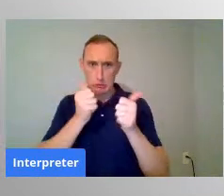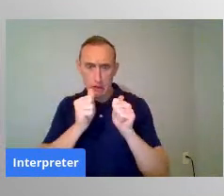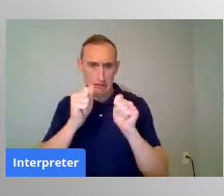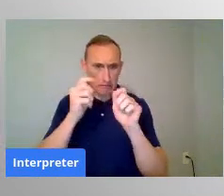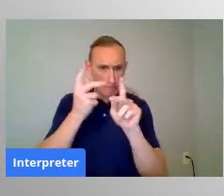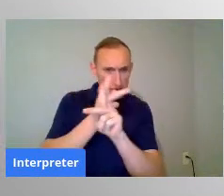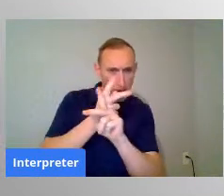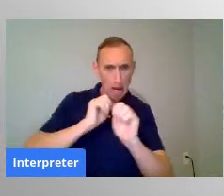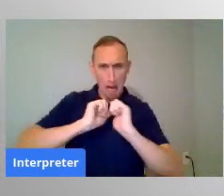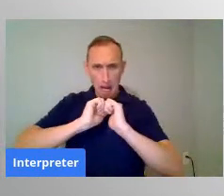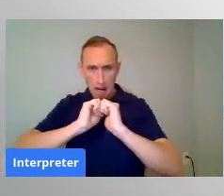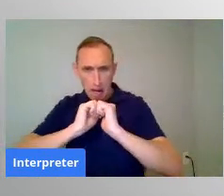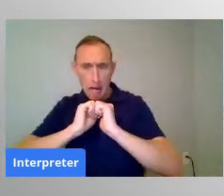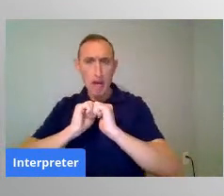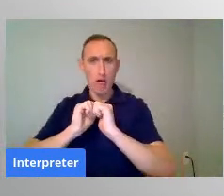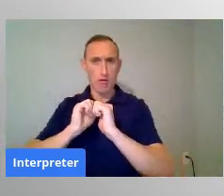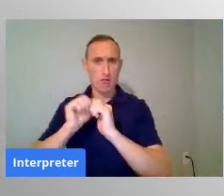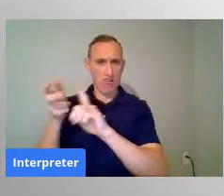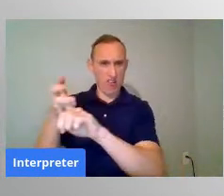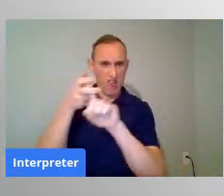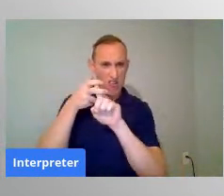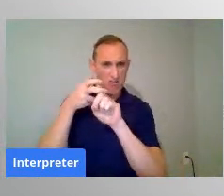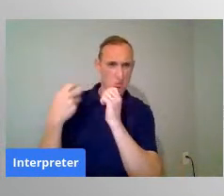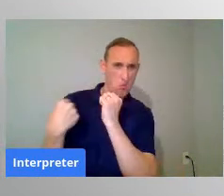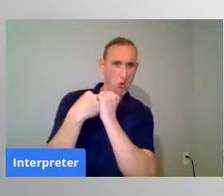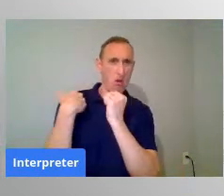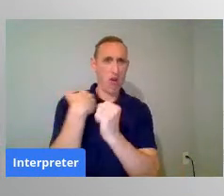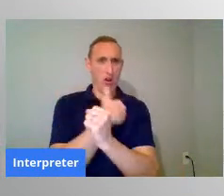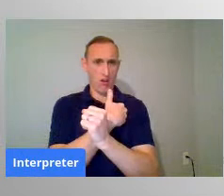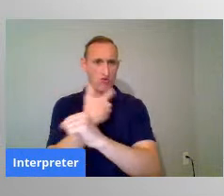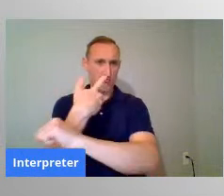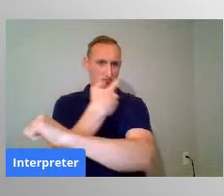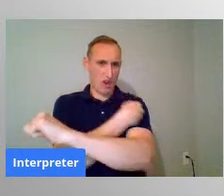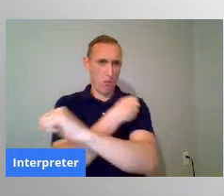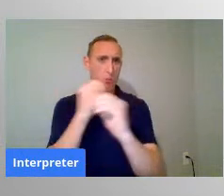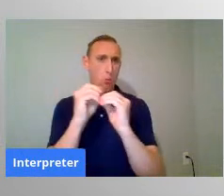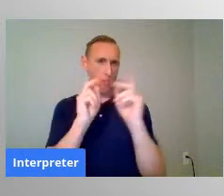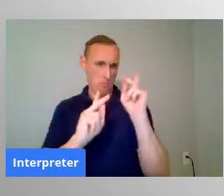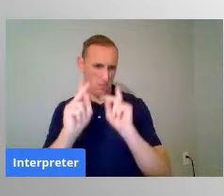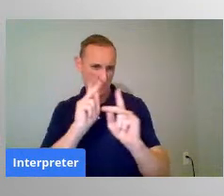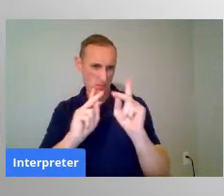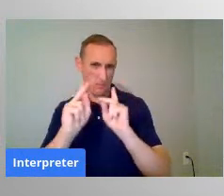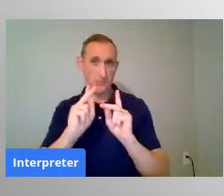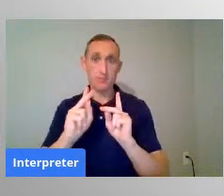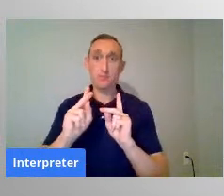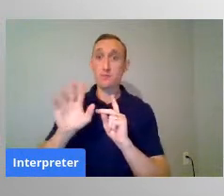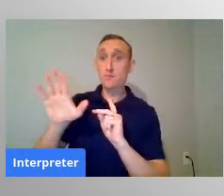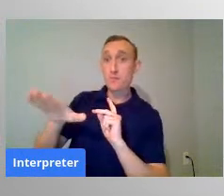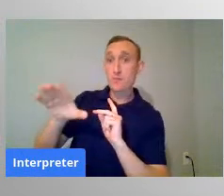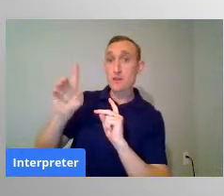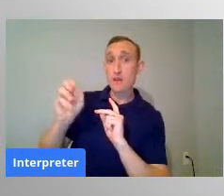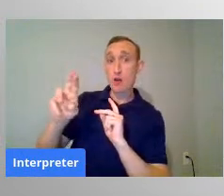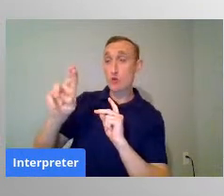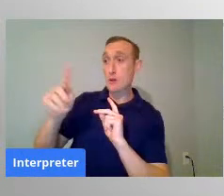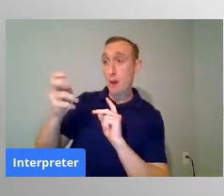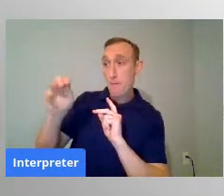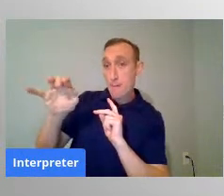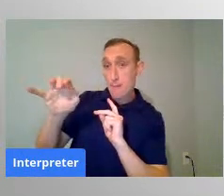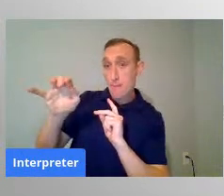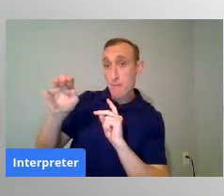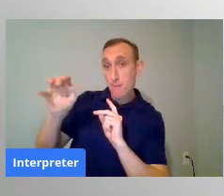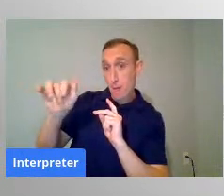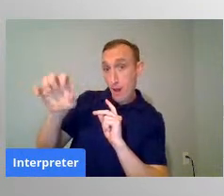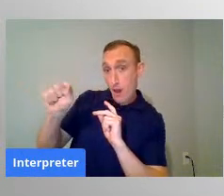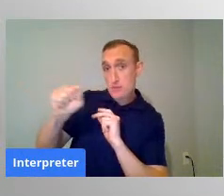other entities to help support us in that work. Dr. Thomas. Yes, ma'am. I have I